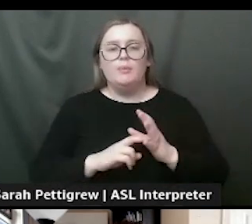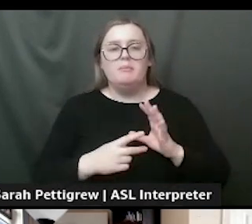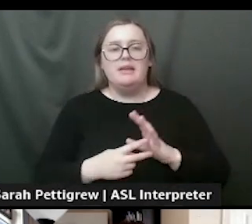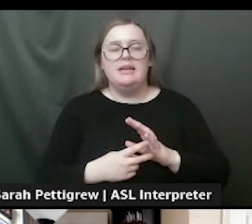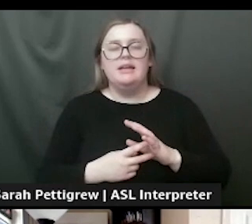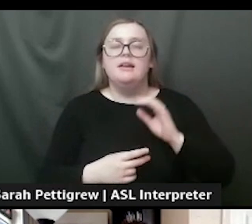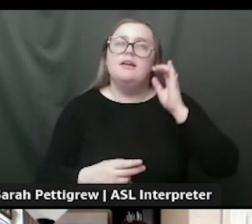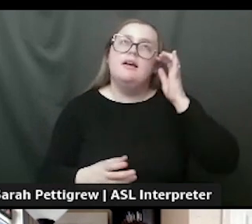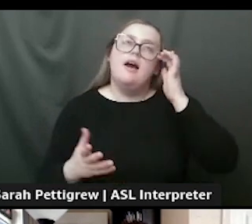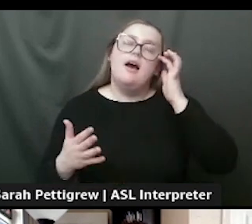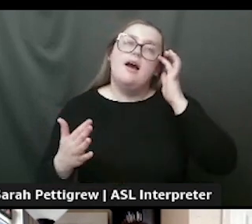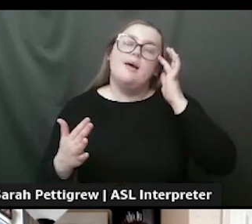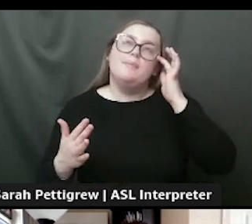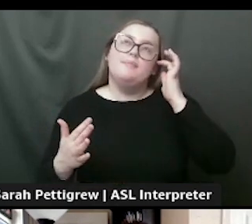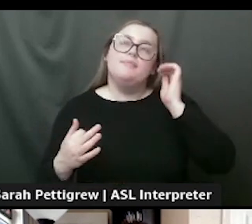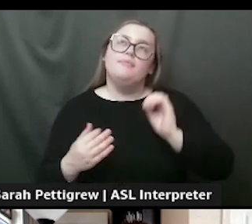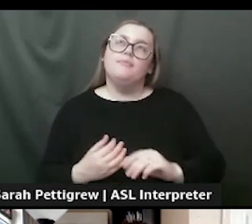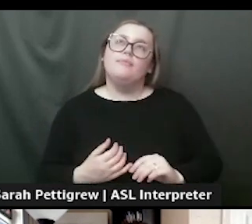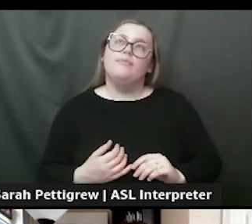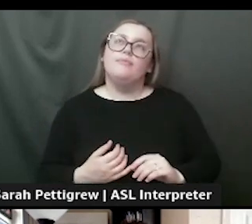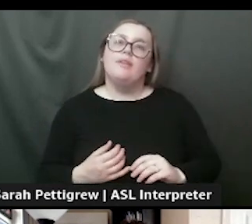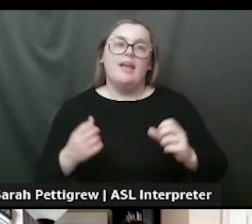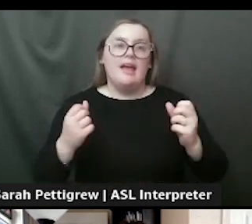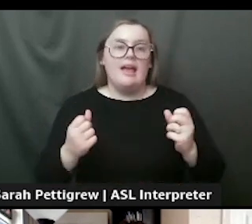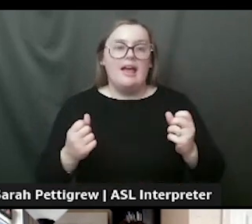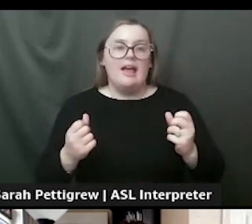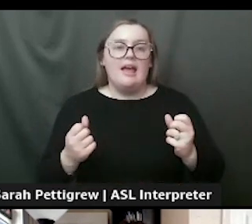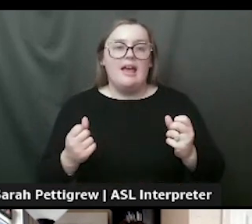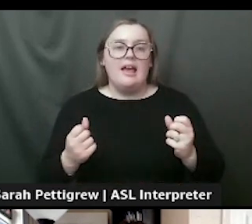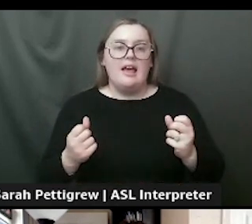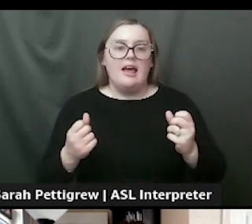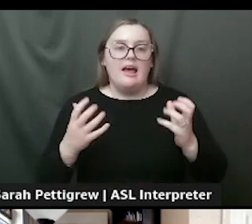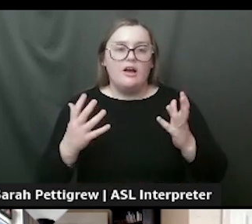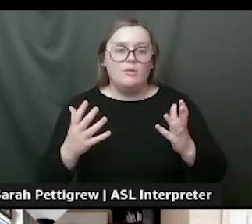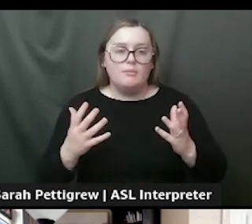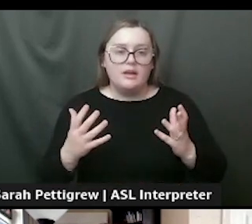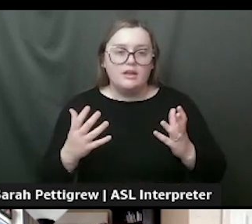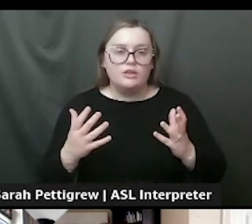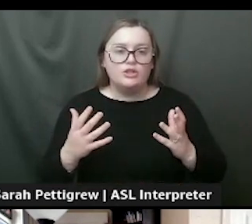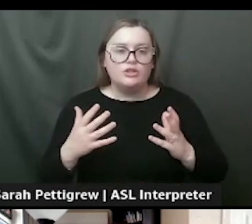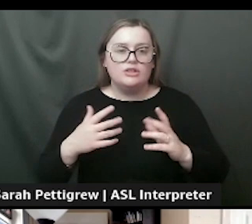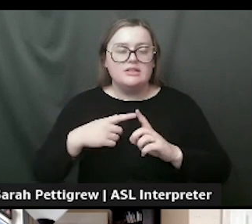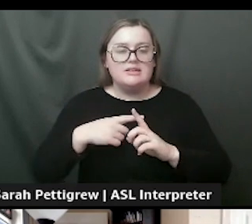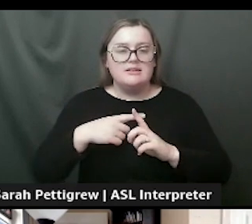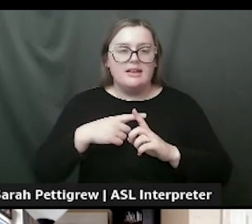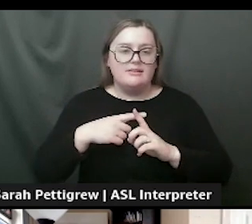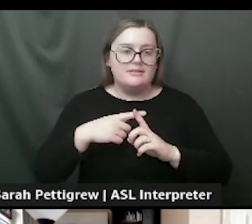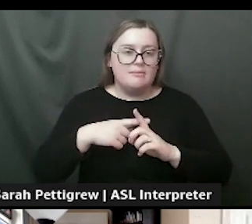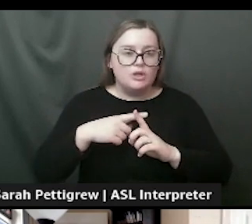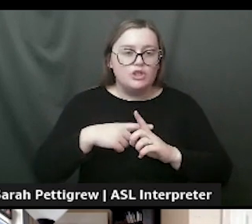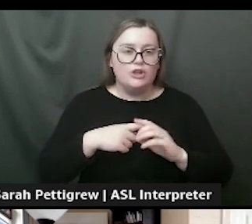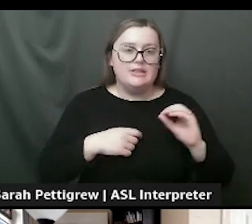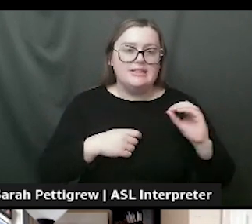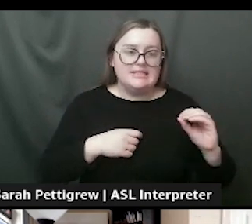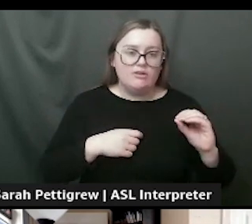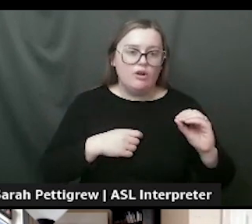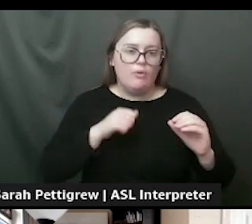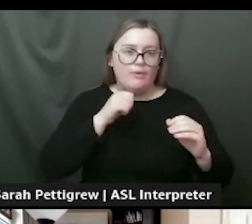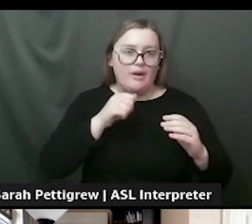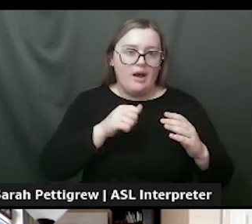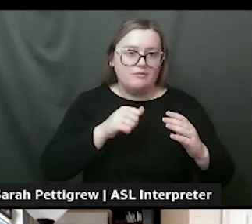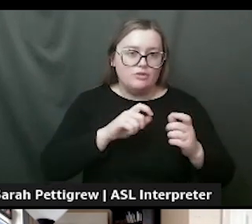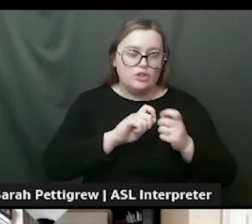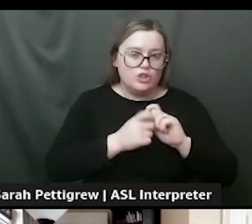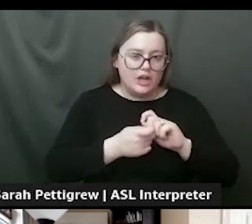how how much randomness do you want to bring in. Temperature equal to 0 should not really change the output across